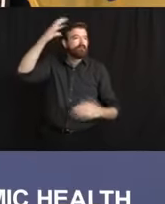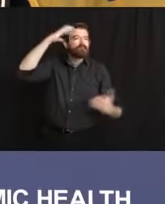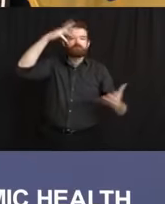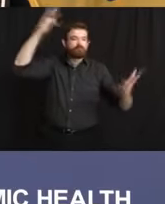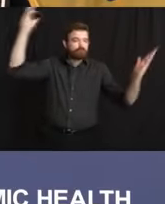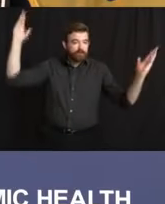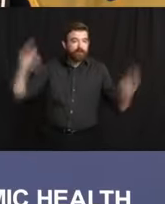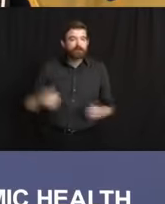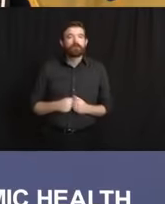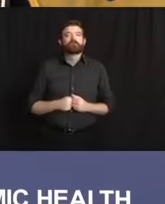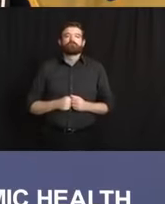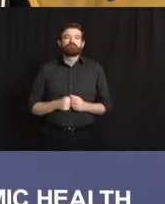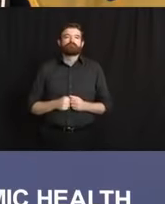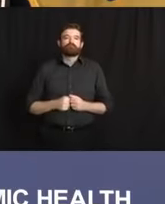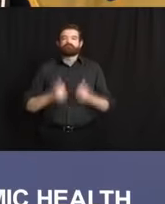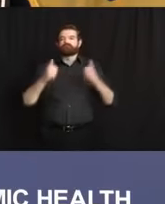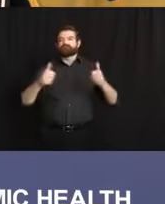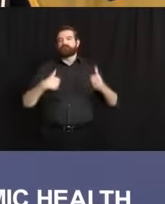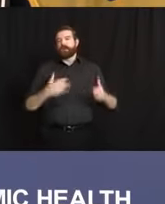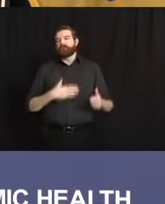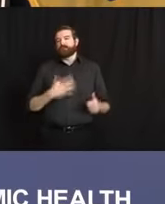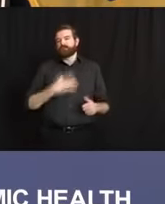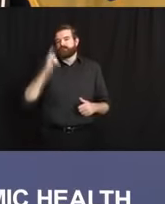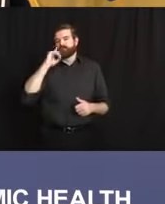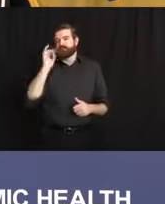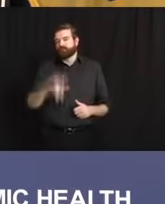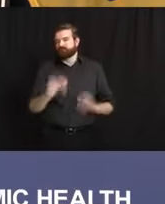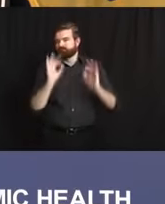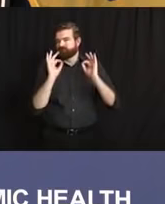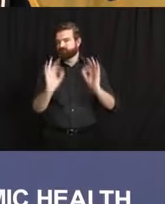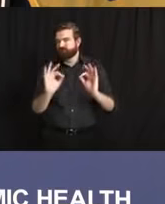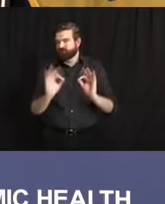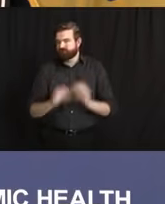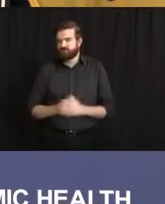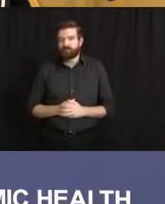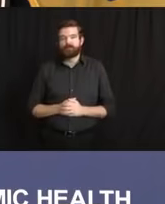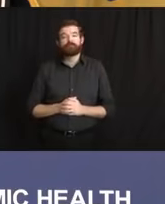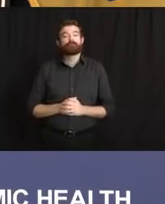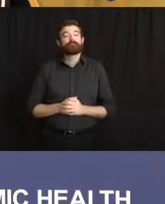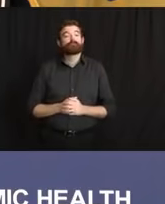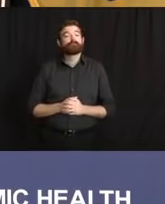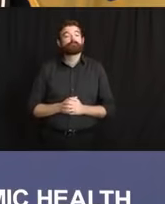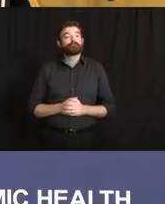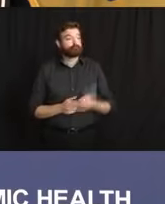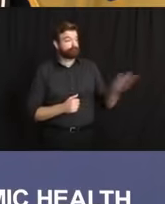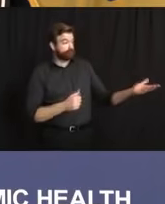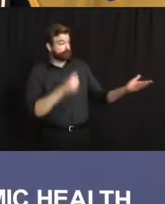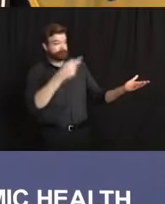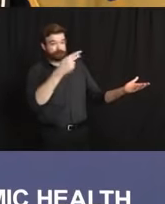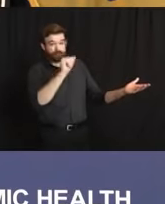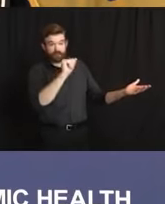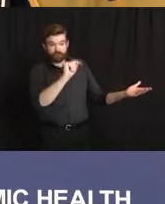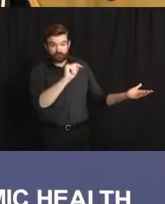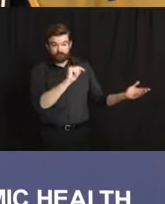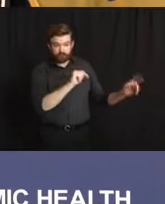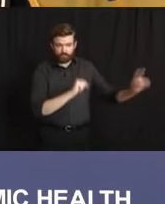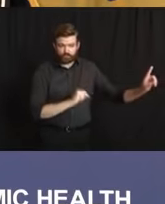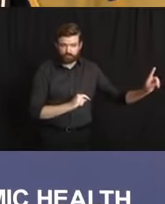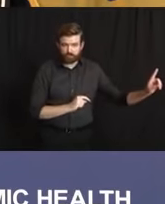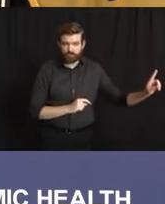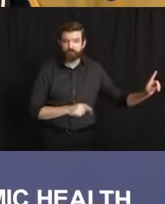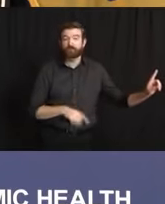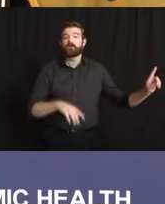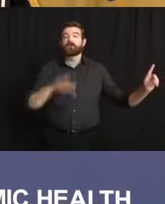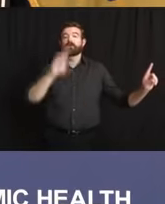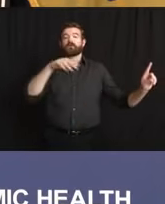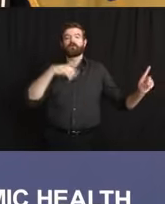So thank you, Judy, for that and for all. Pat, as I turn to you, I wanted to also give a shout out to a very dear friend, Janet Toro. I heard from Janet's a big environmental